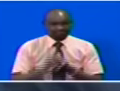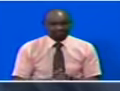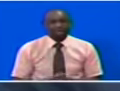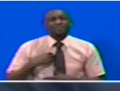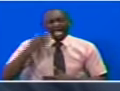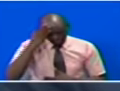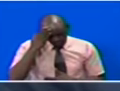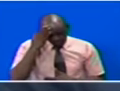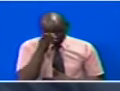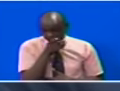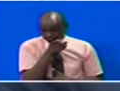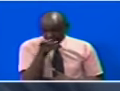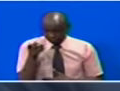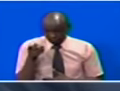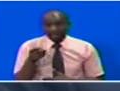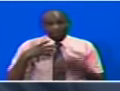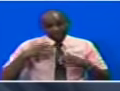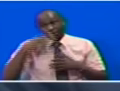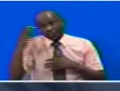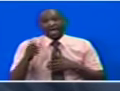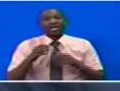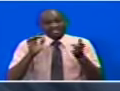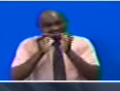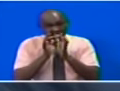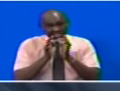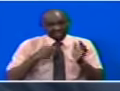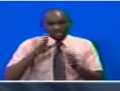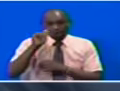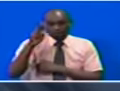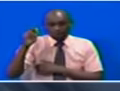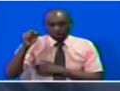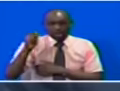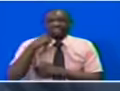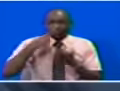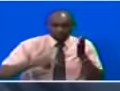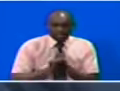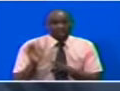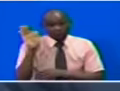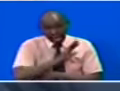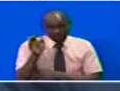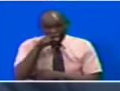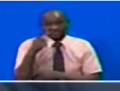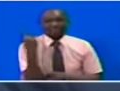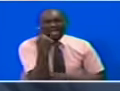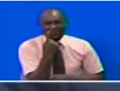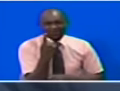I know there have been bloggers out there saying that Wiper is going it